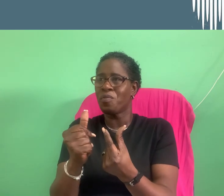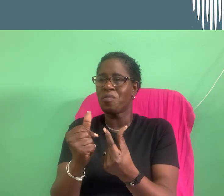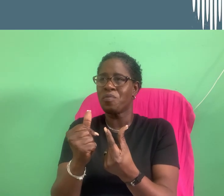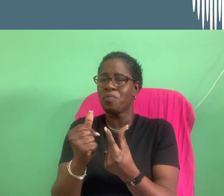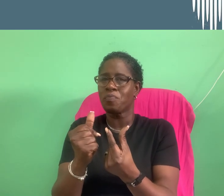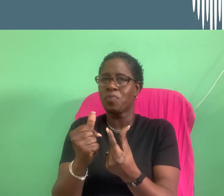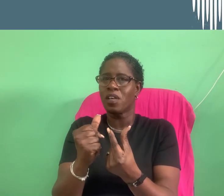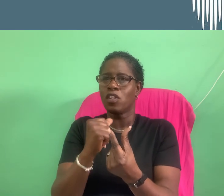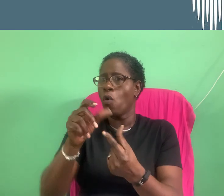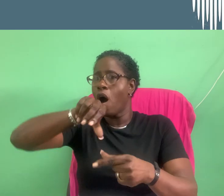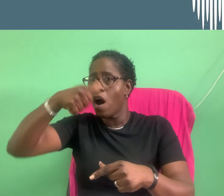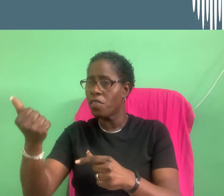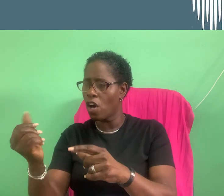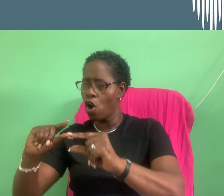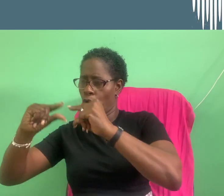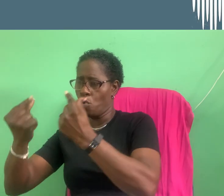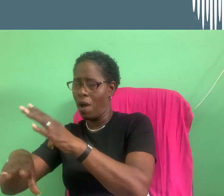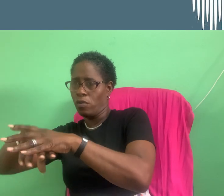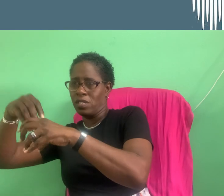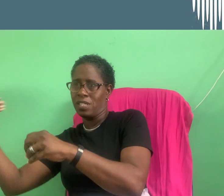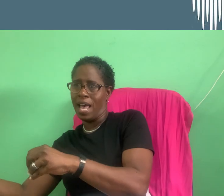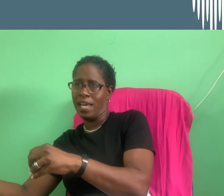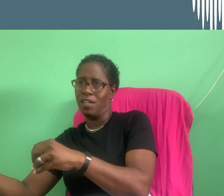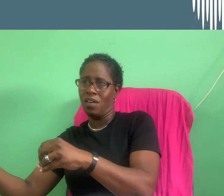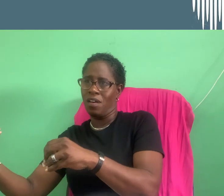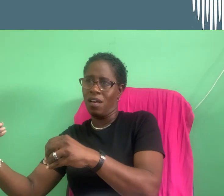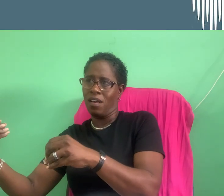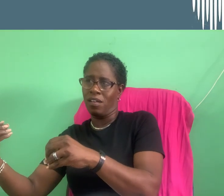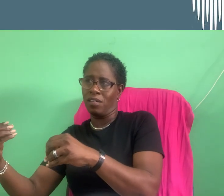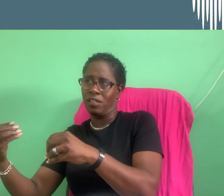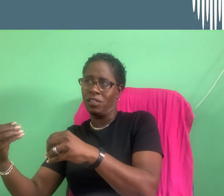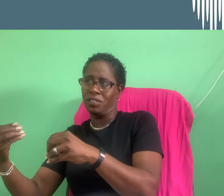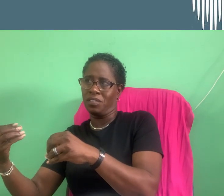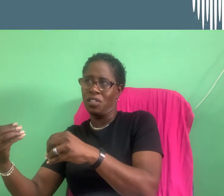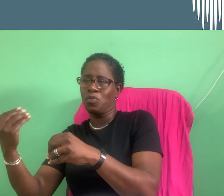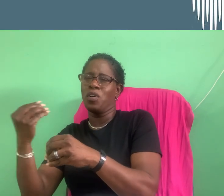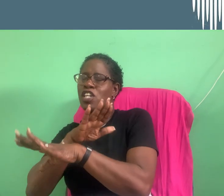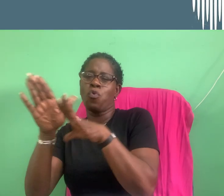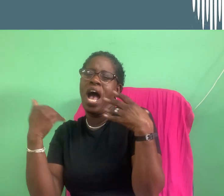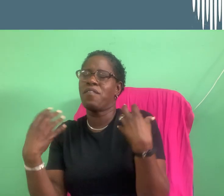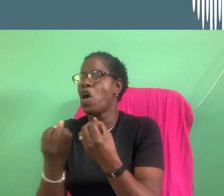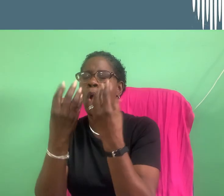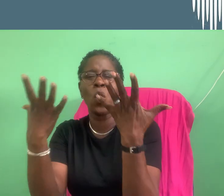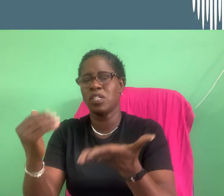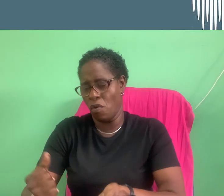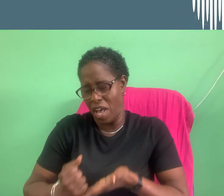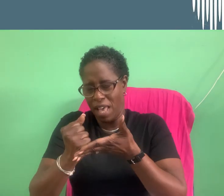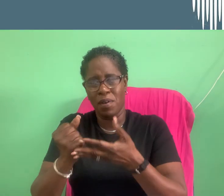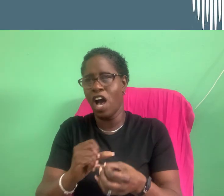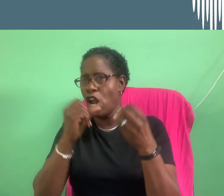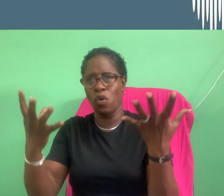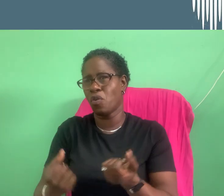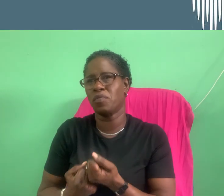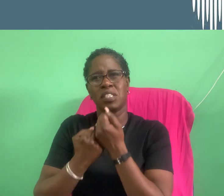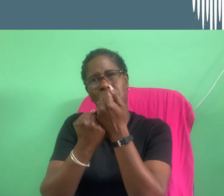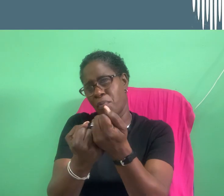the anti-trafficking space. It was like all their resources, all the things that they had to pull from were just others in that same sphere coming from